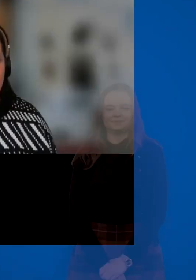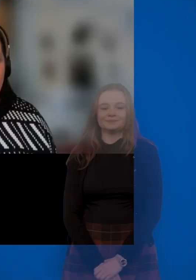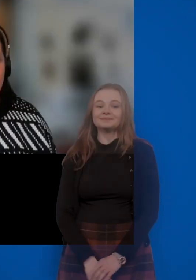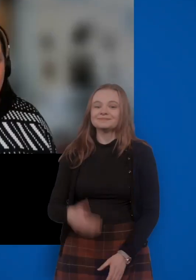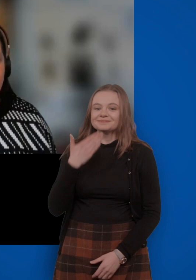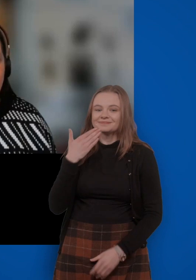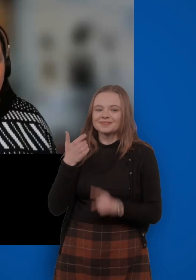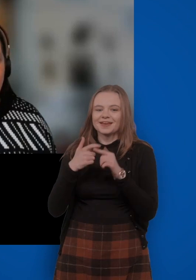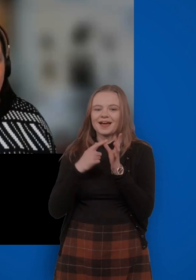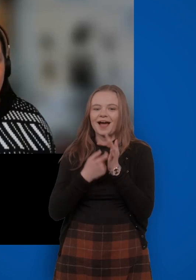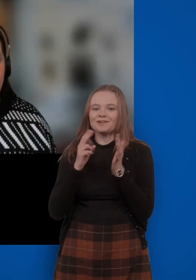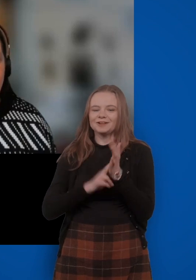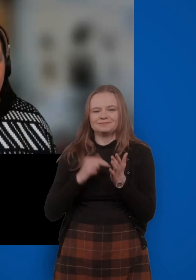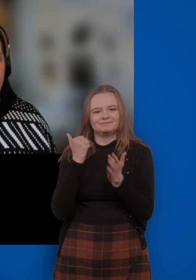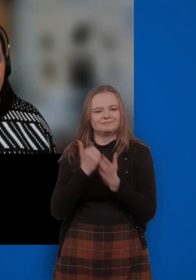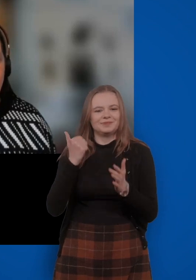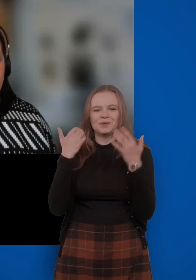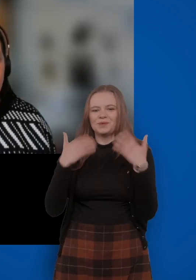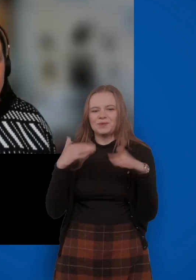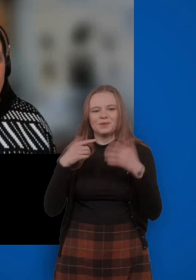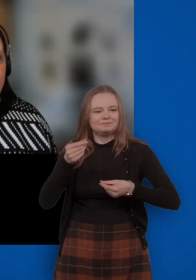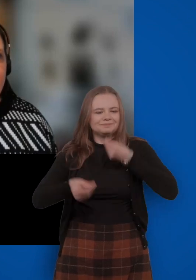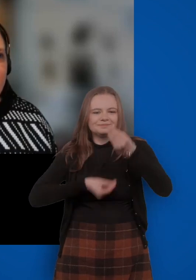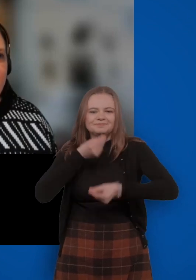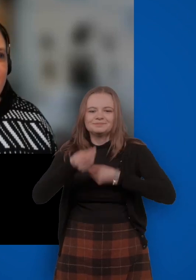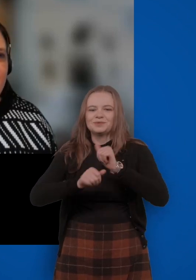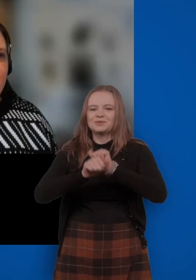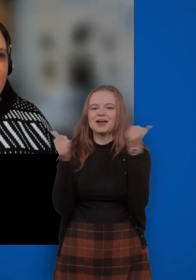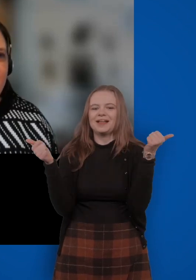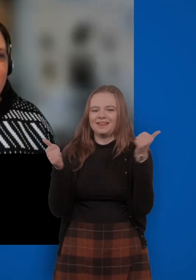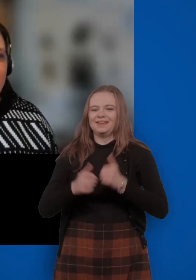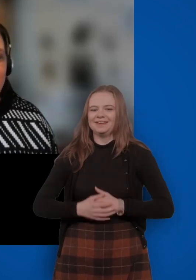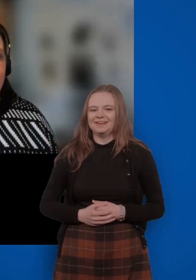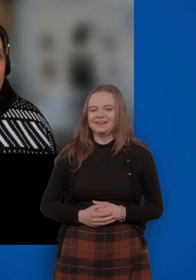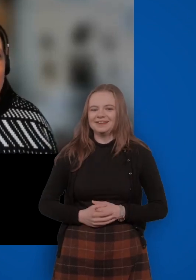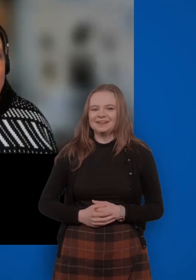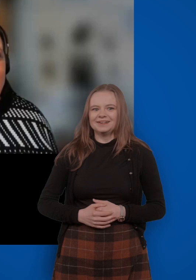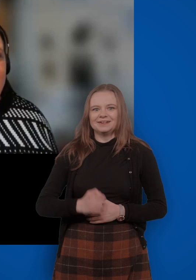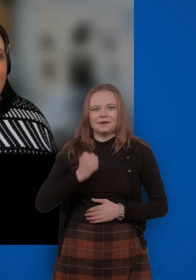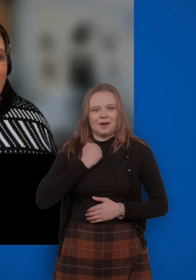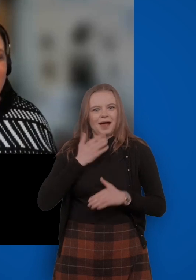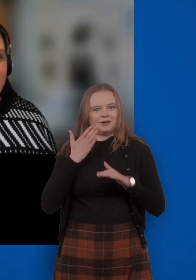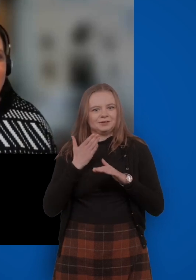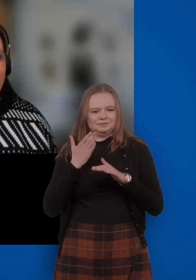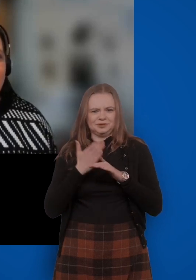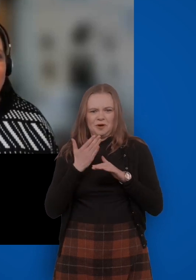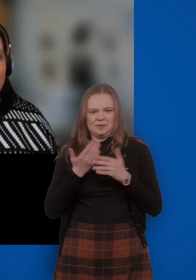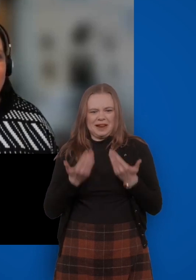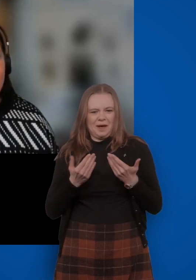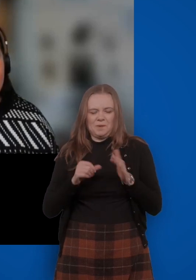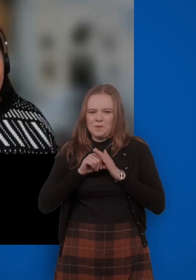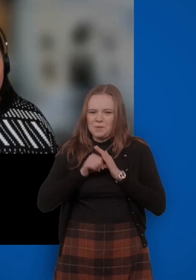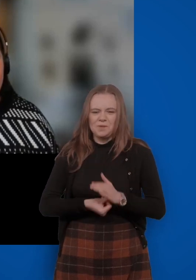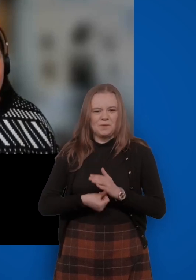you, Karen. That was fantastic. You're so eloquent. It's going to make my bit here sound a little bit less well polished,